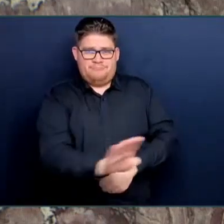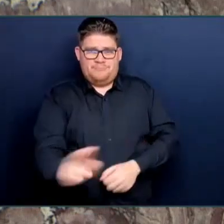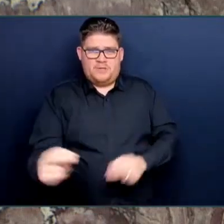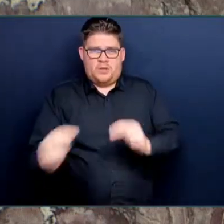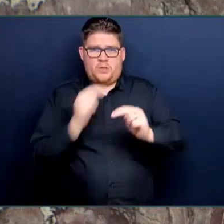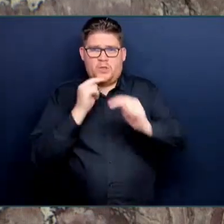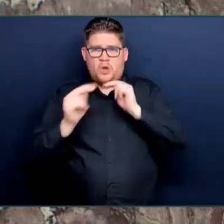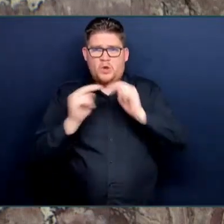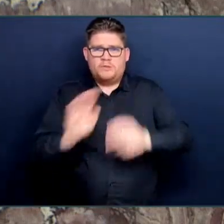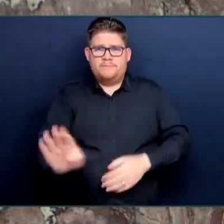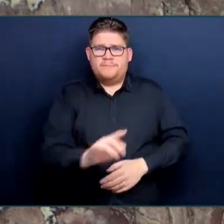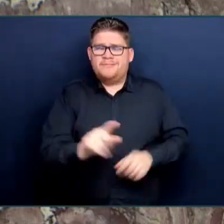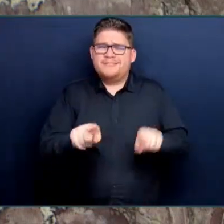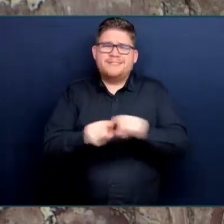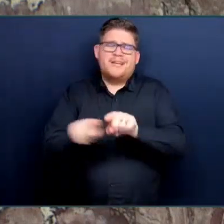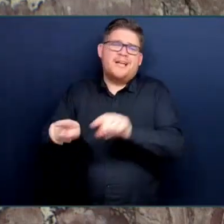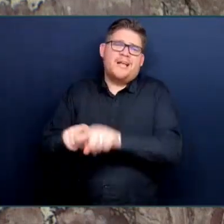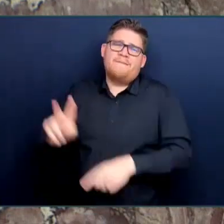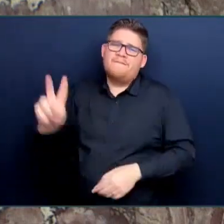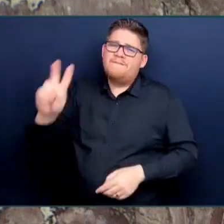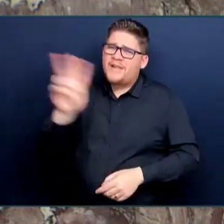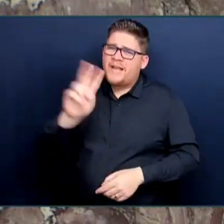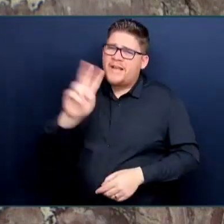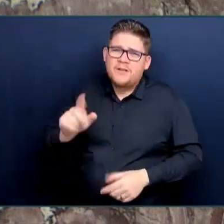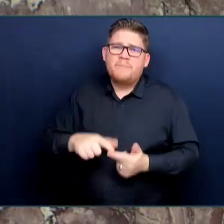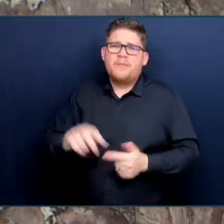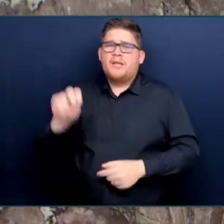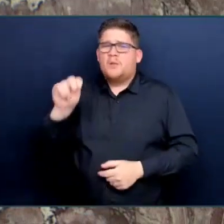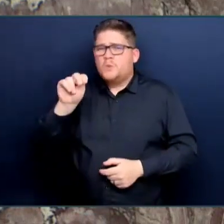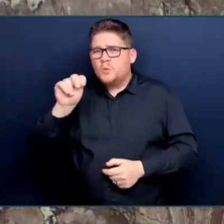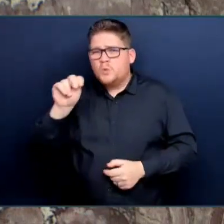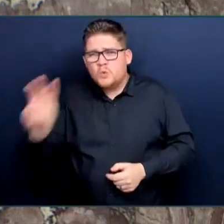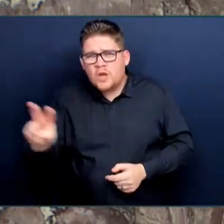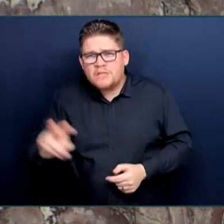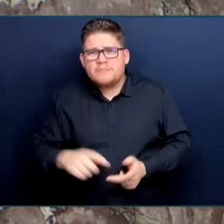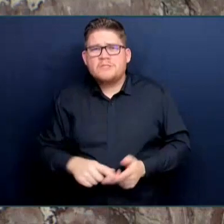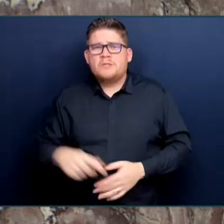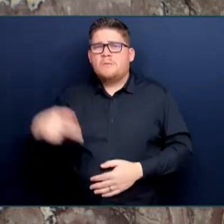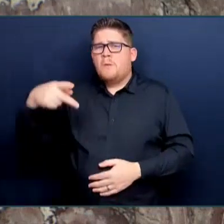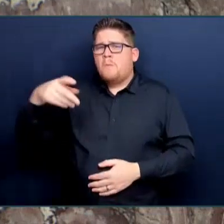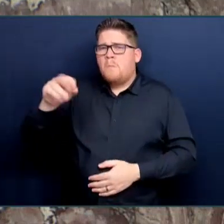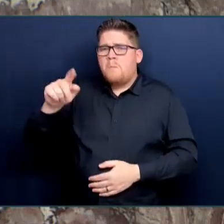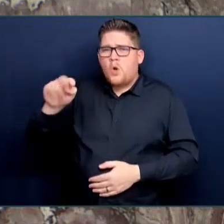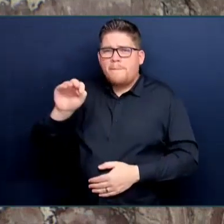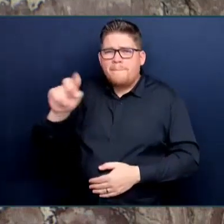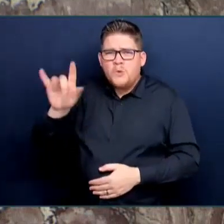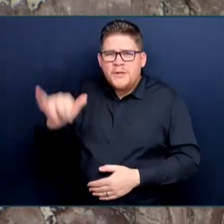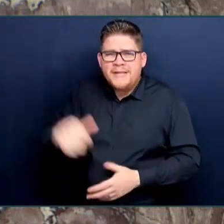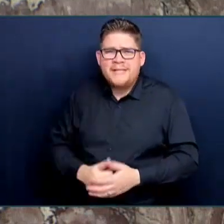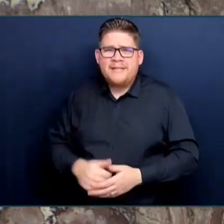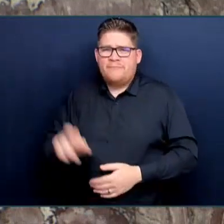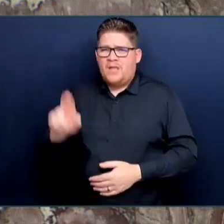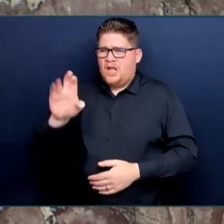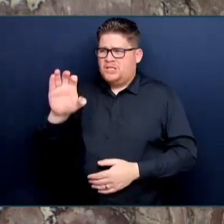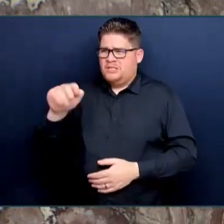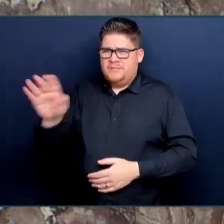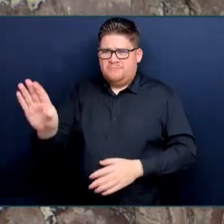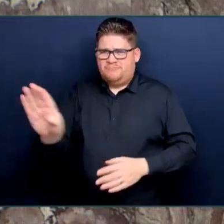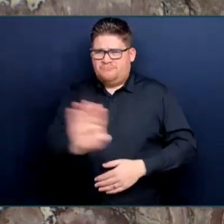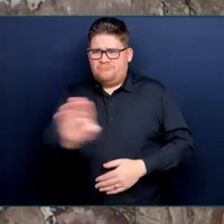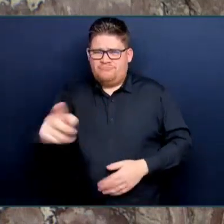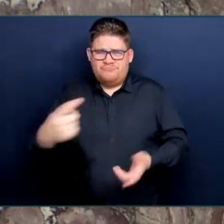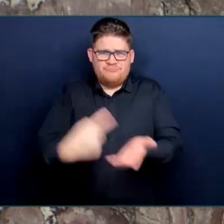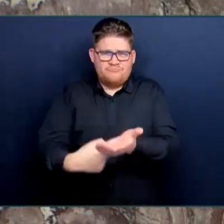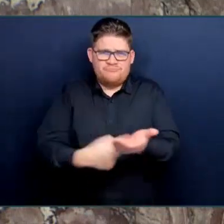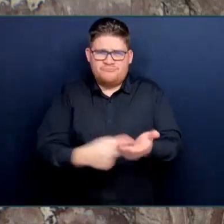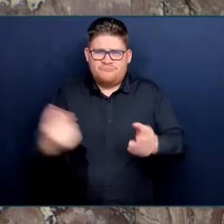New Westminster, for Port Moody, and the RCMP. Honourable Speaker, the Deputy